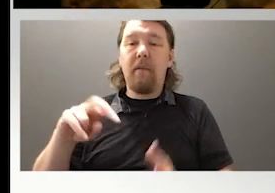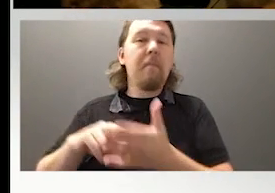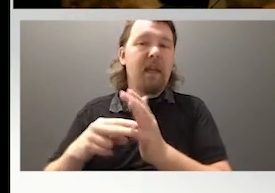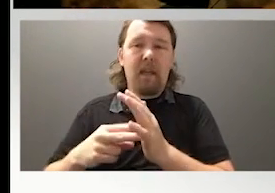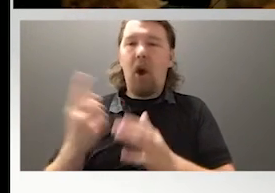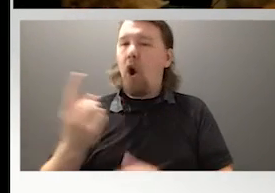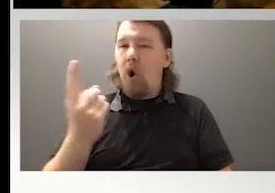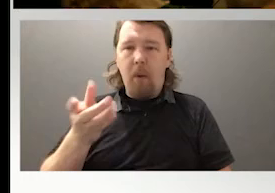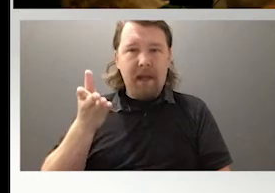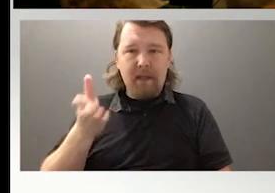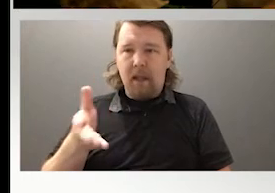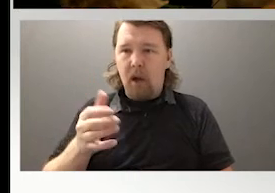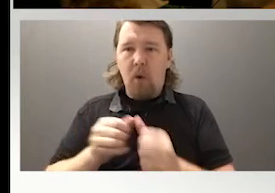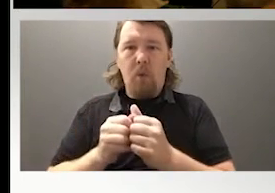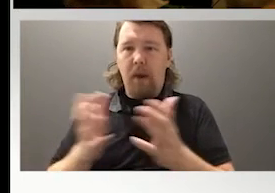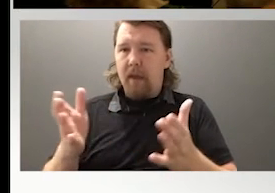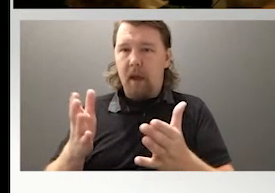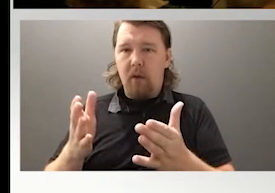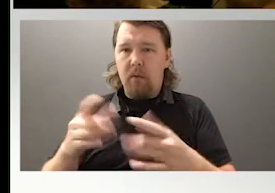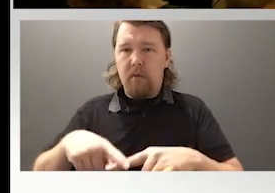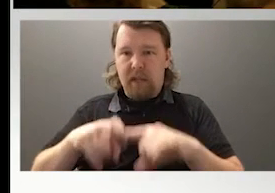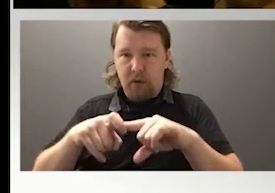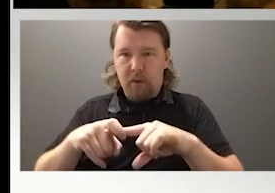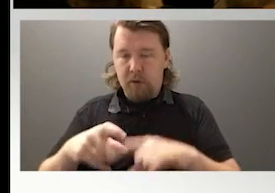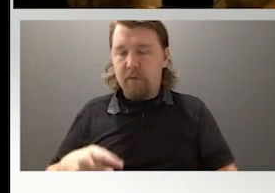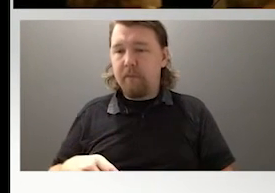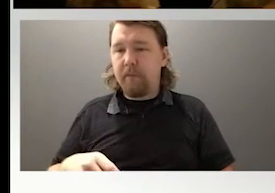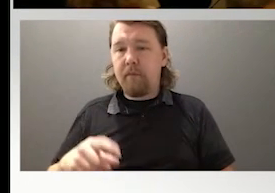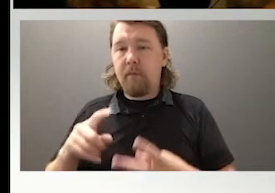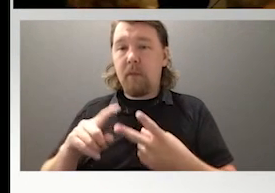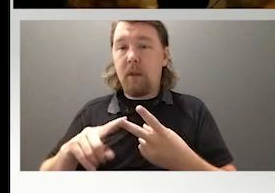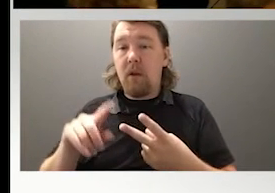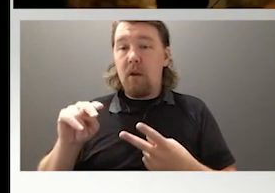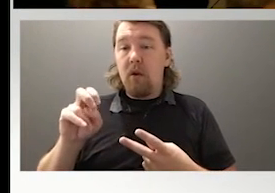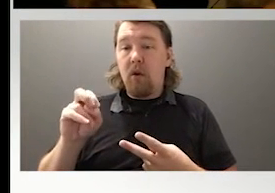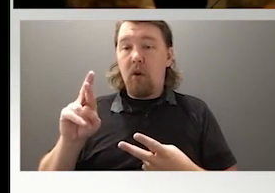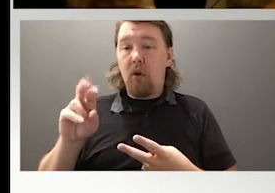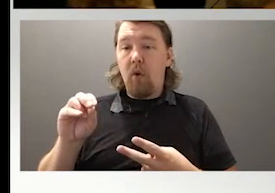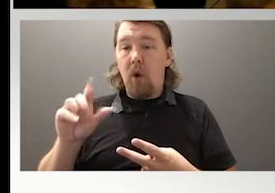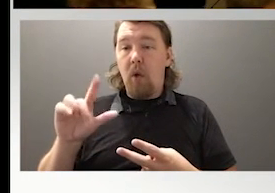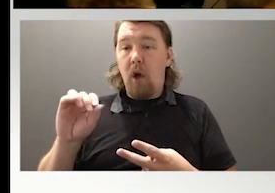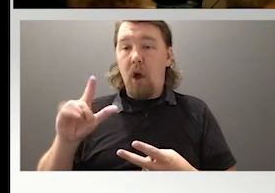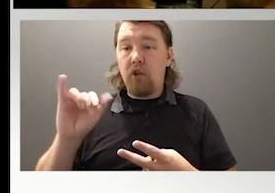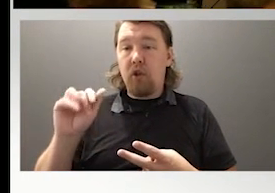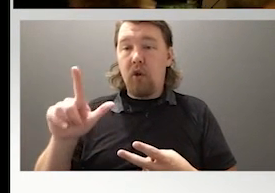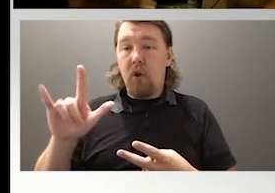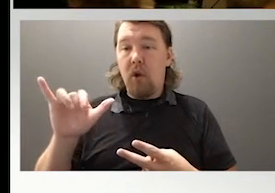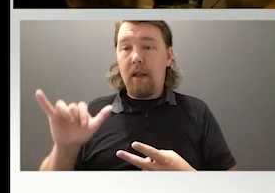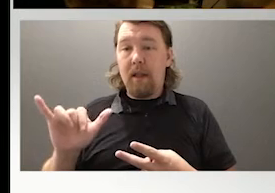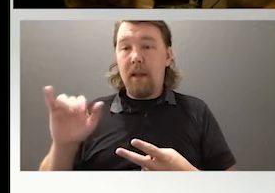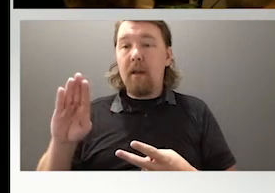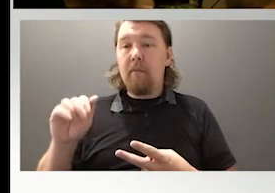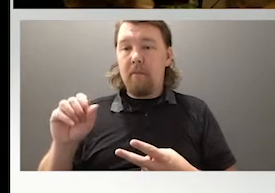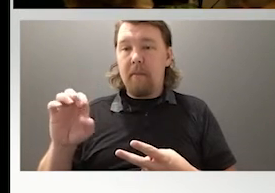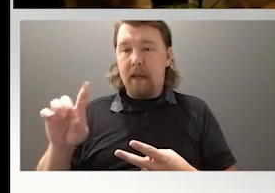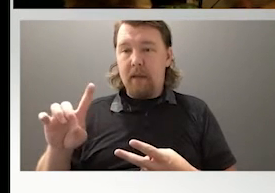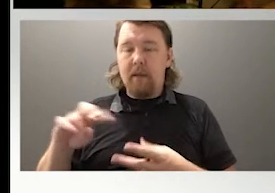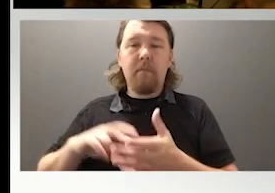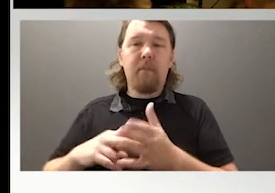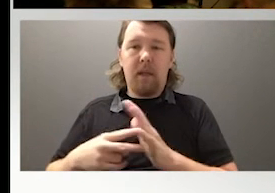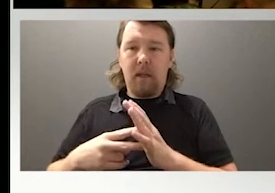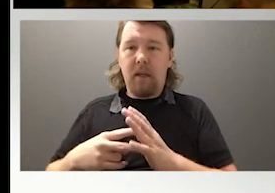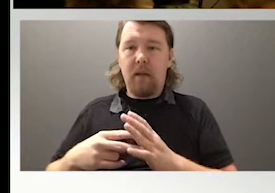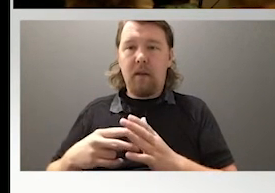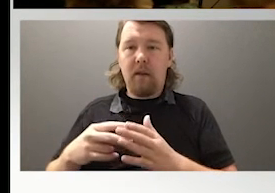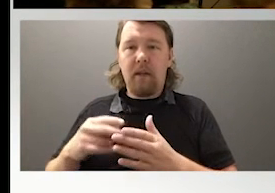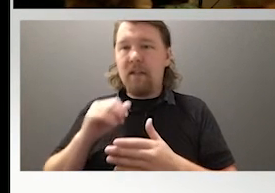always present and without interruption, neurologically based, meaning that the condition is not